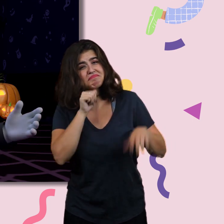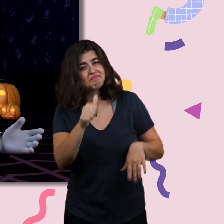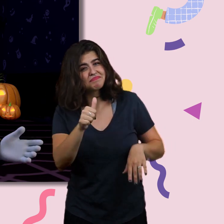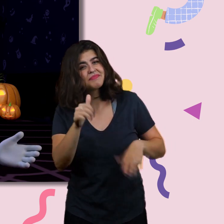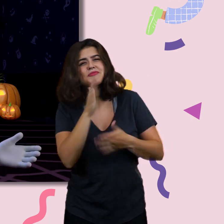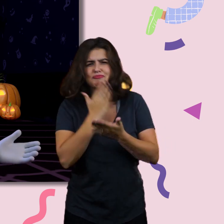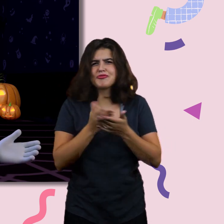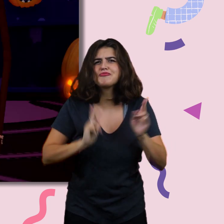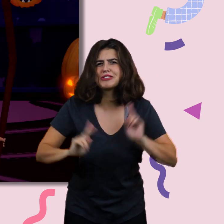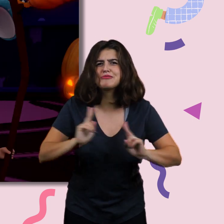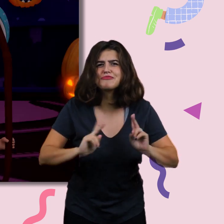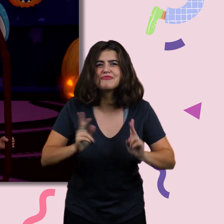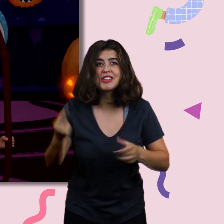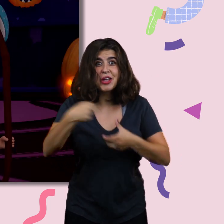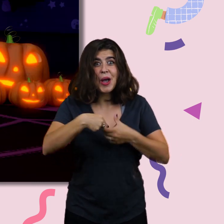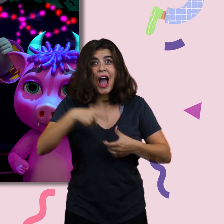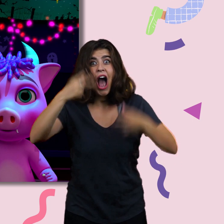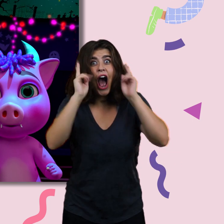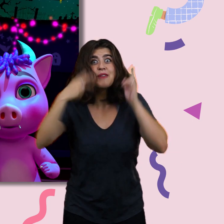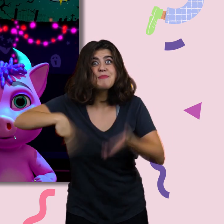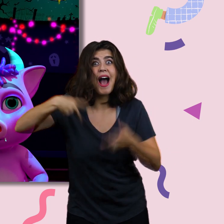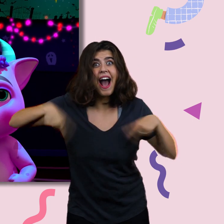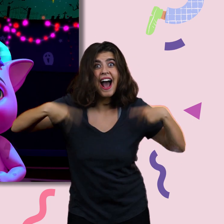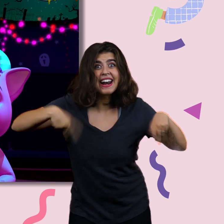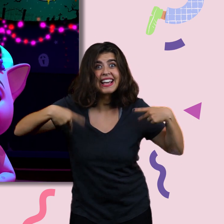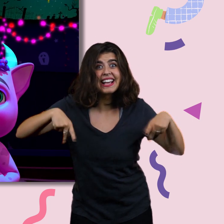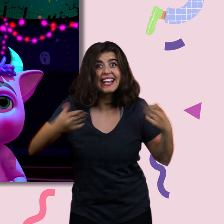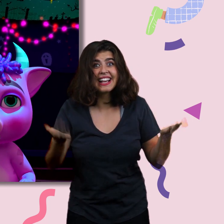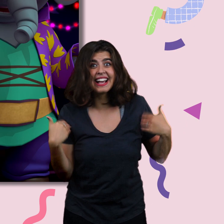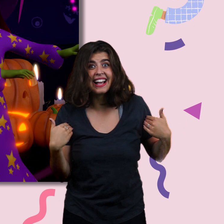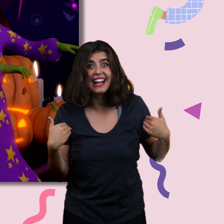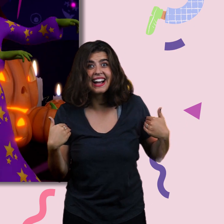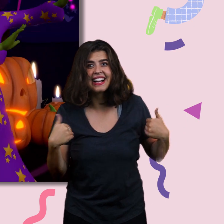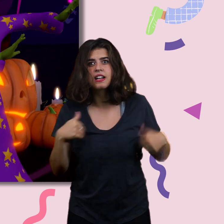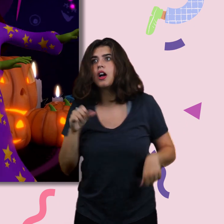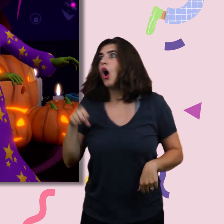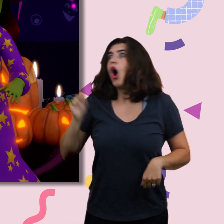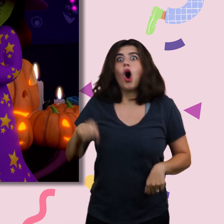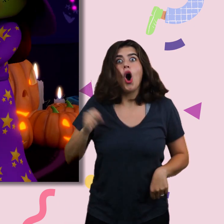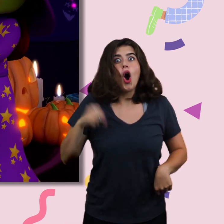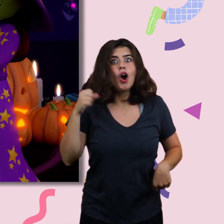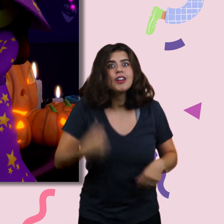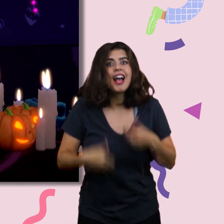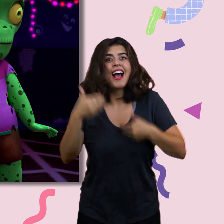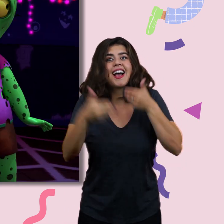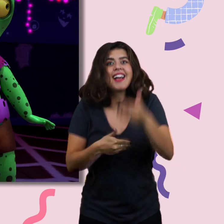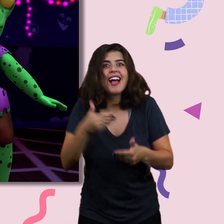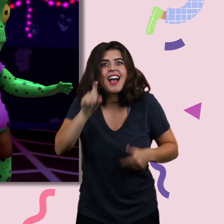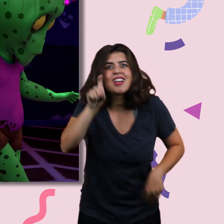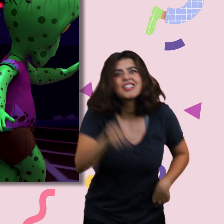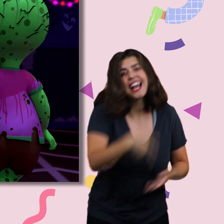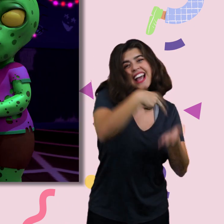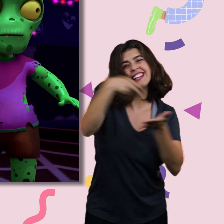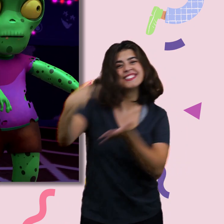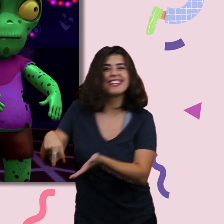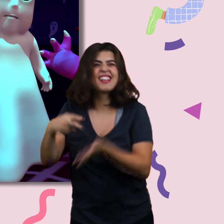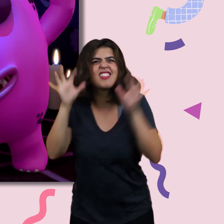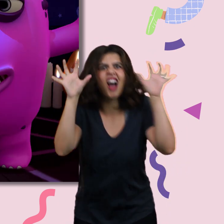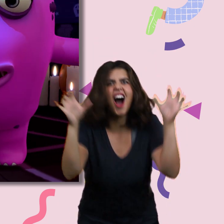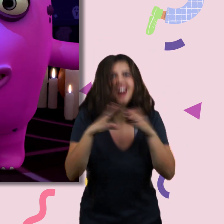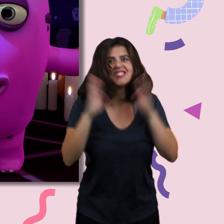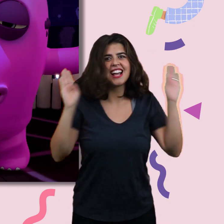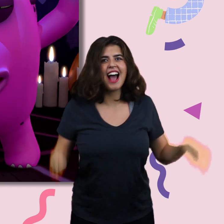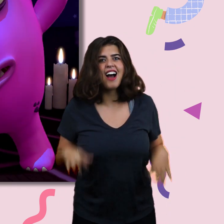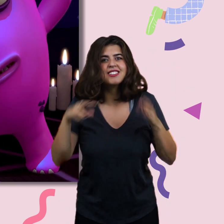Come join us for the Halloween dance party. Oh yeah, here we go. Dancing in the haunted house. Eating in